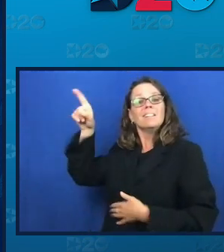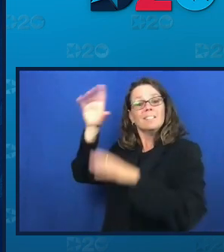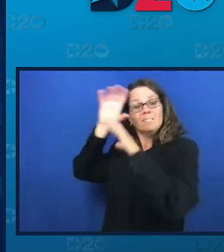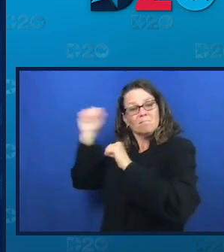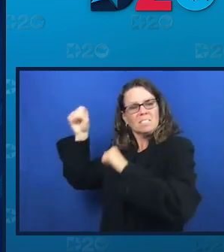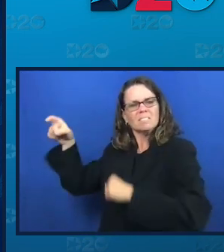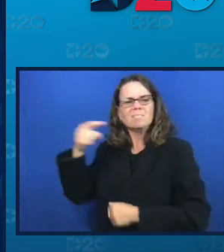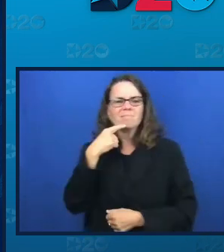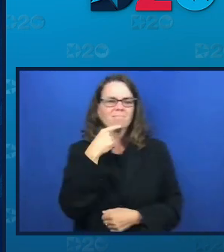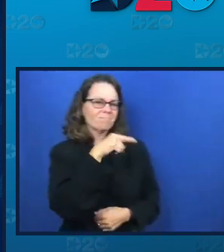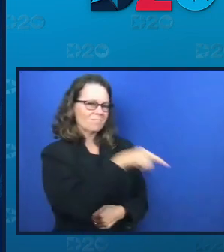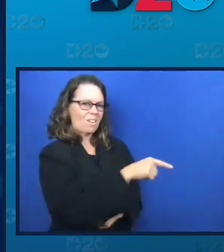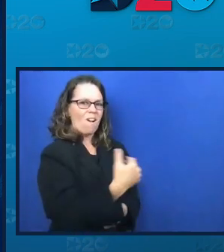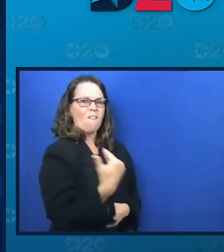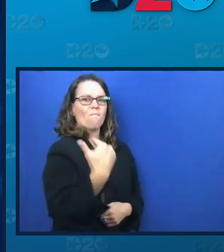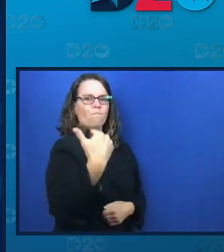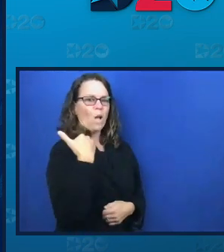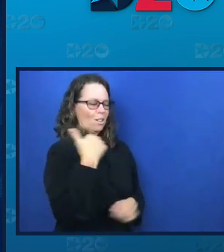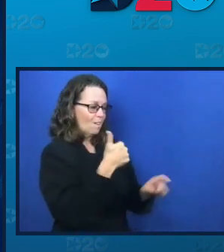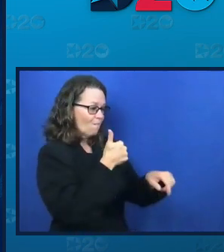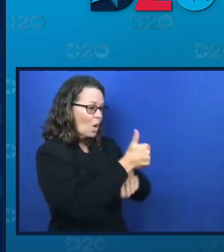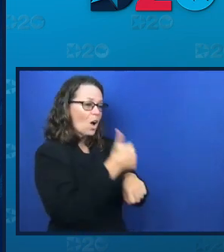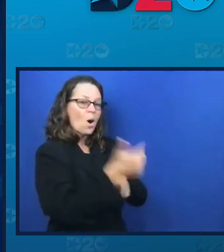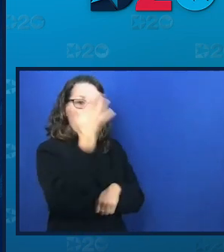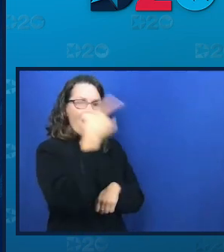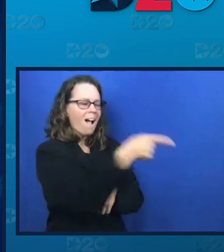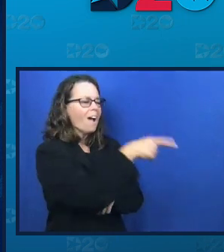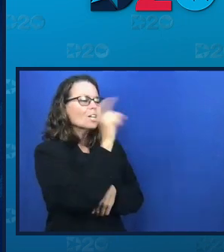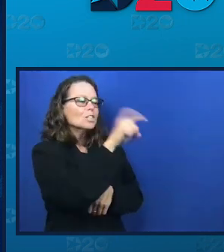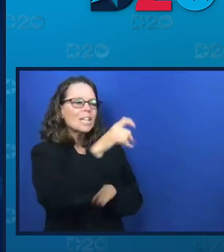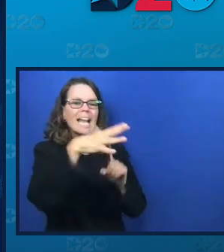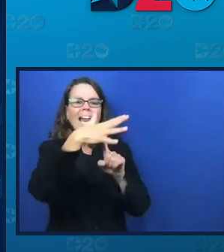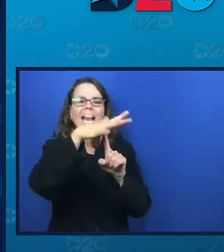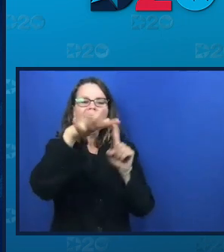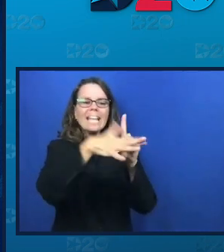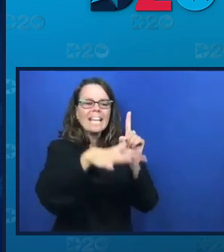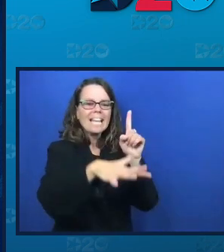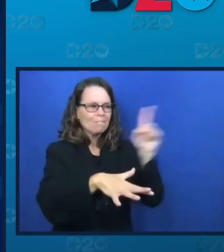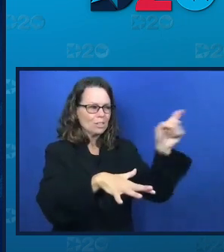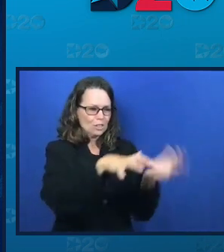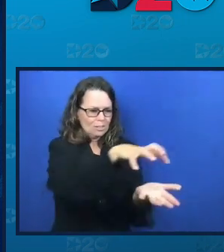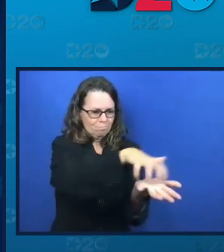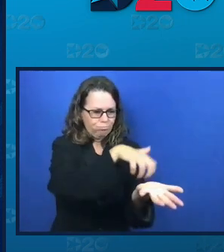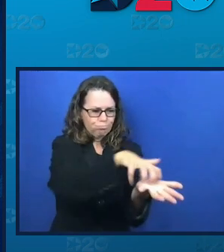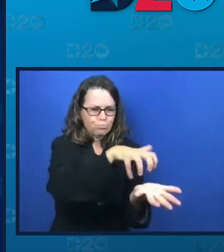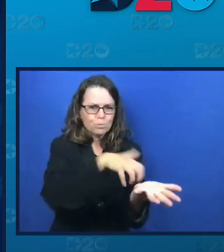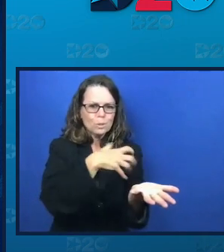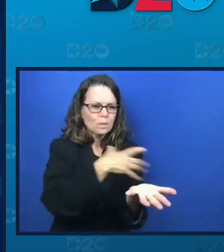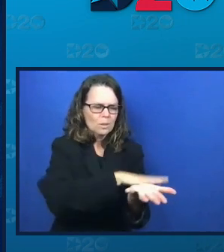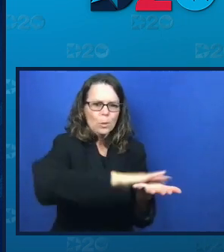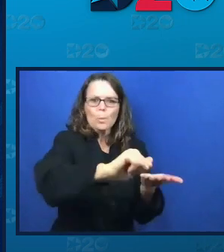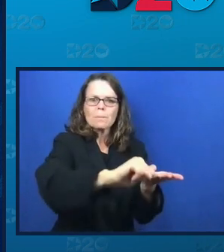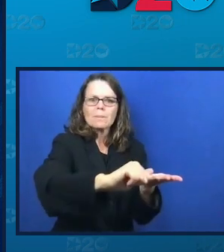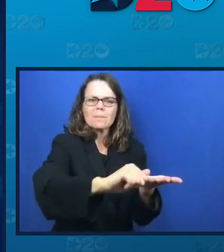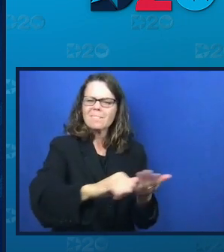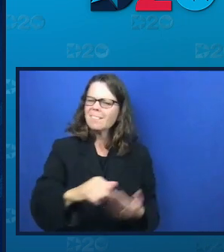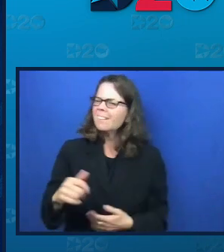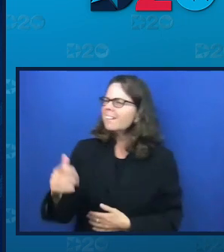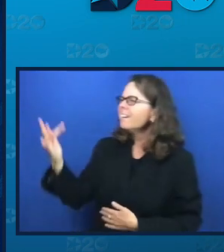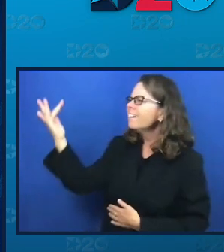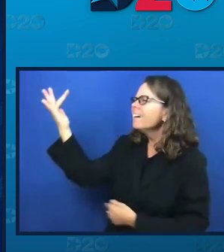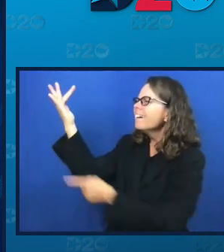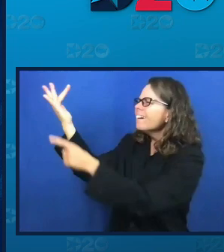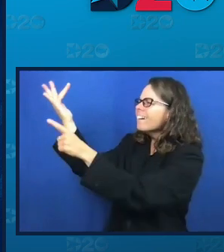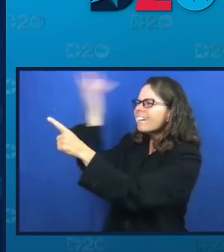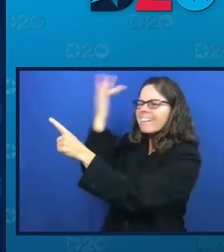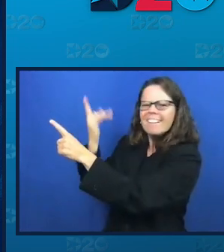up, nor can you make up the fact we're involved in over 90 lawsuits with the Trump administration on clean air, on clean water, on endangered